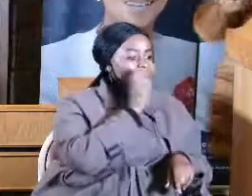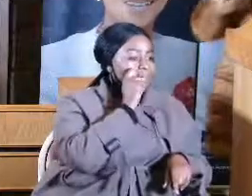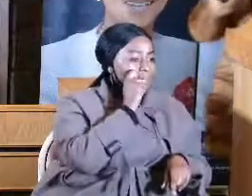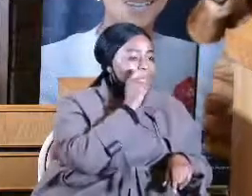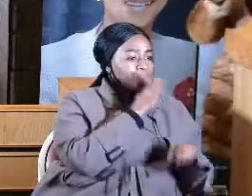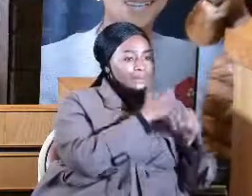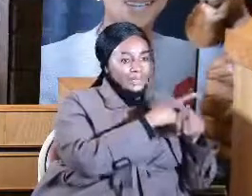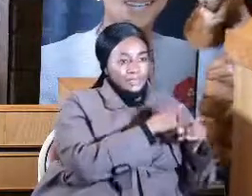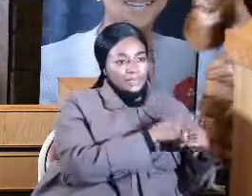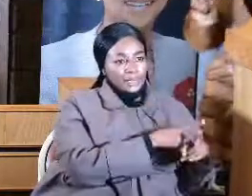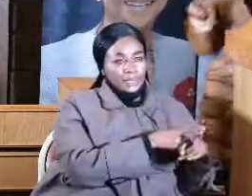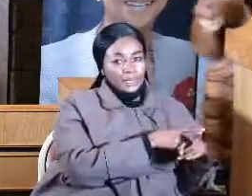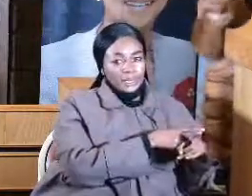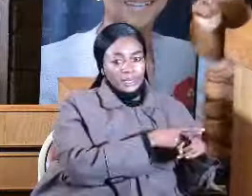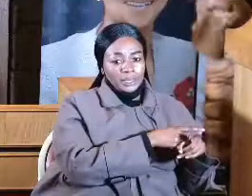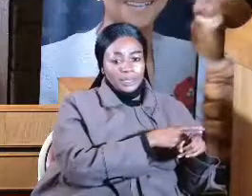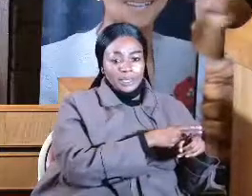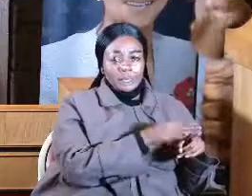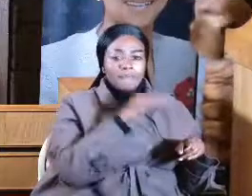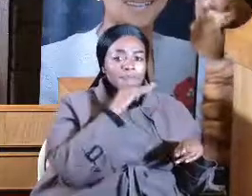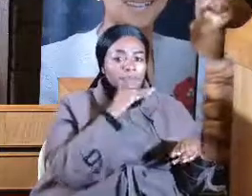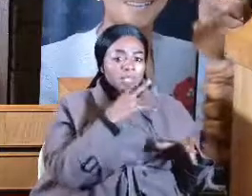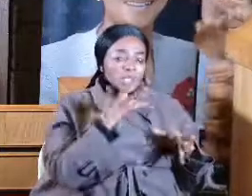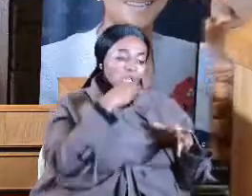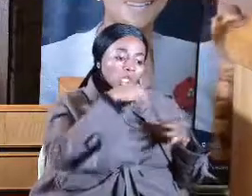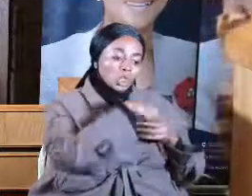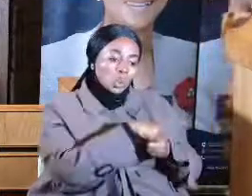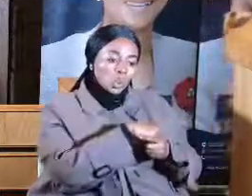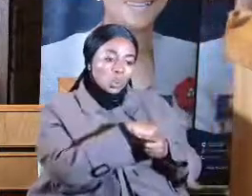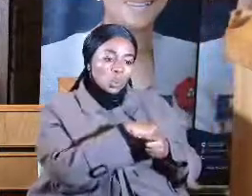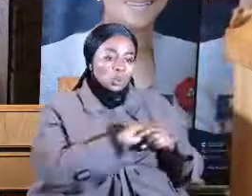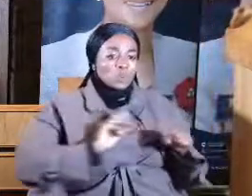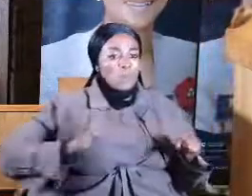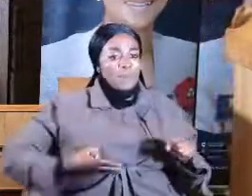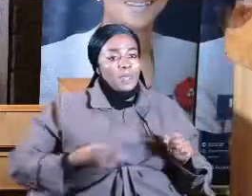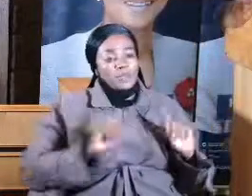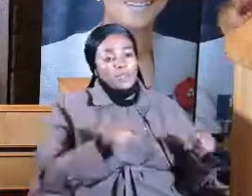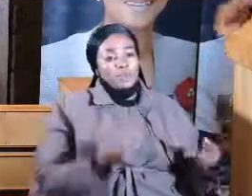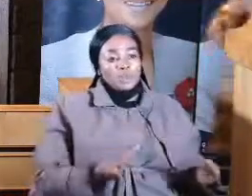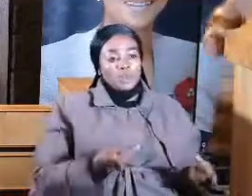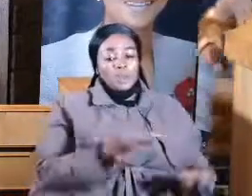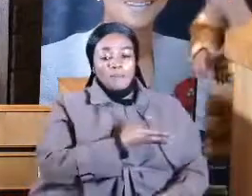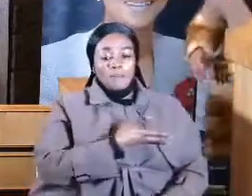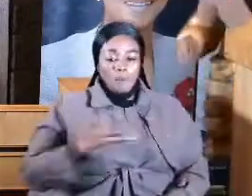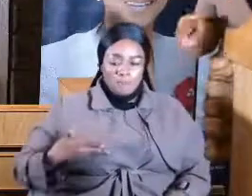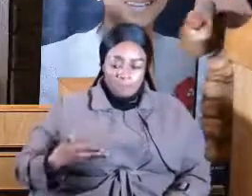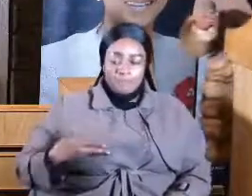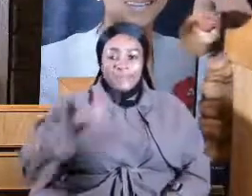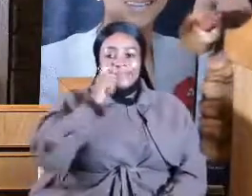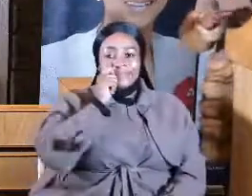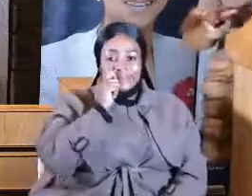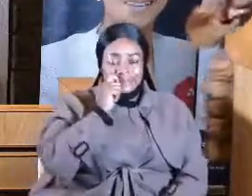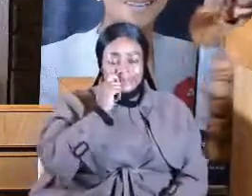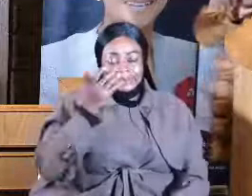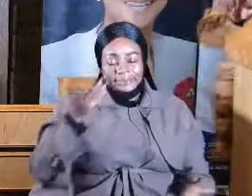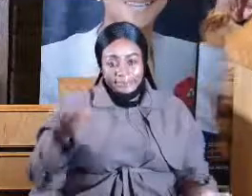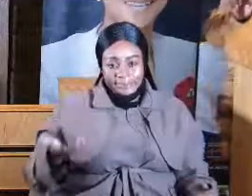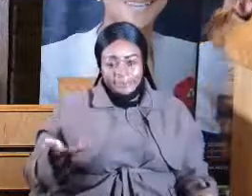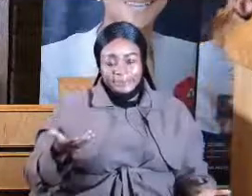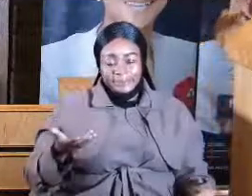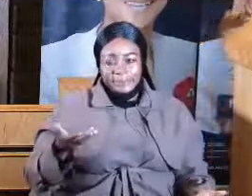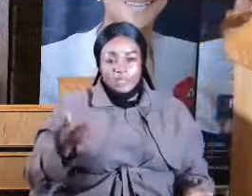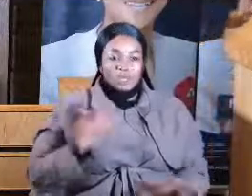for a presenter to include a woman in that. And they start, oh, Lebo Madi Tekesi. You can even